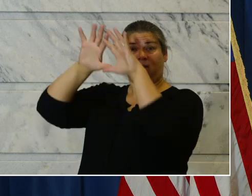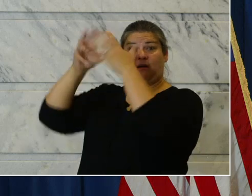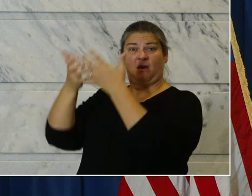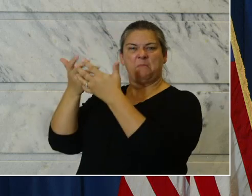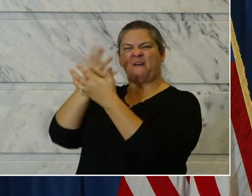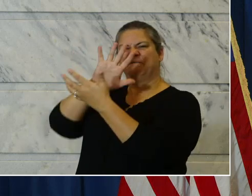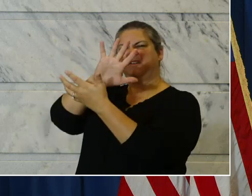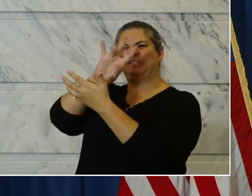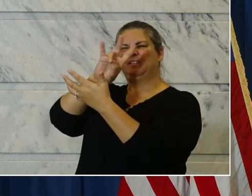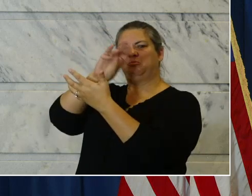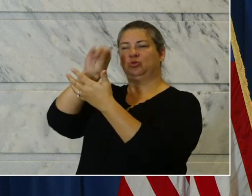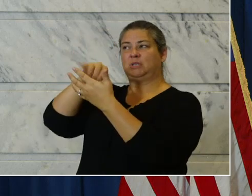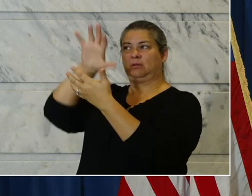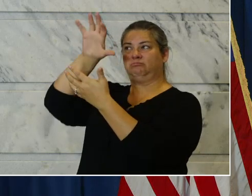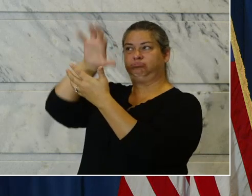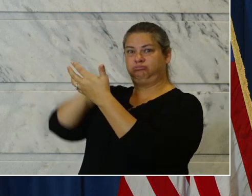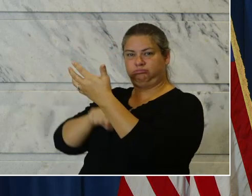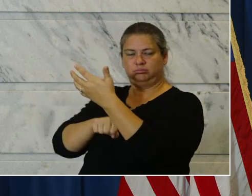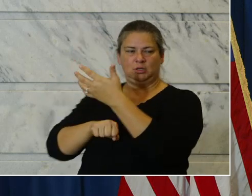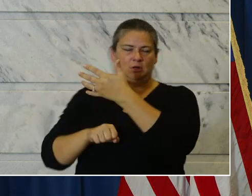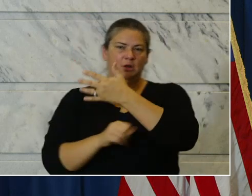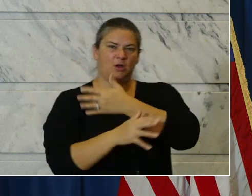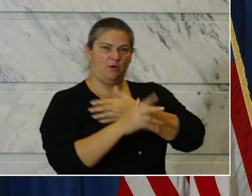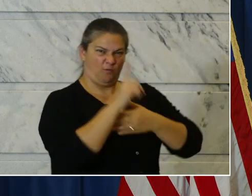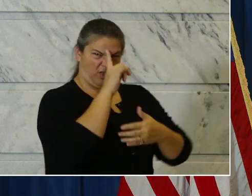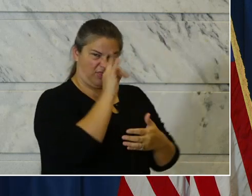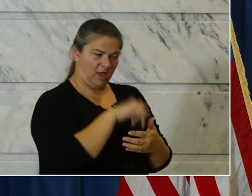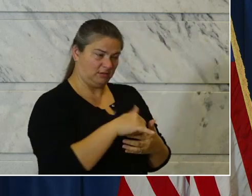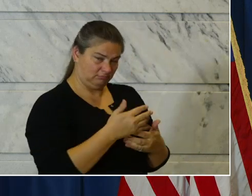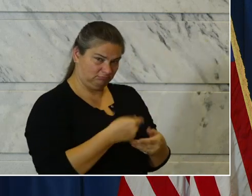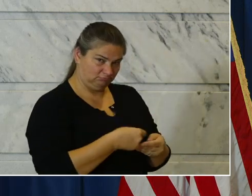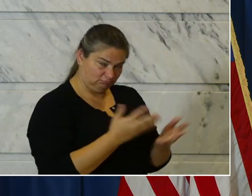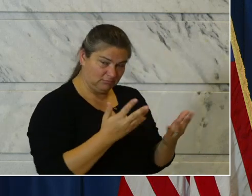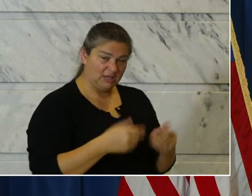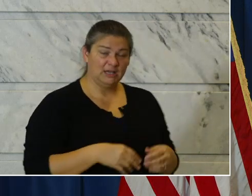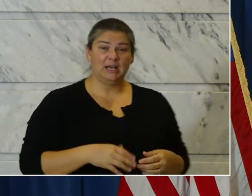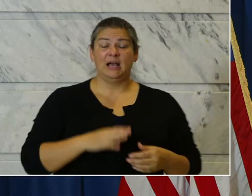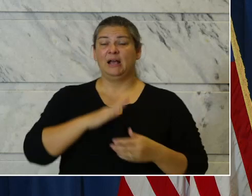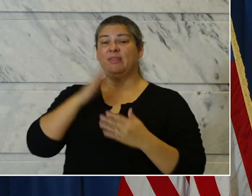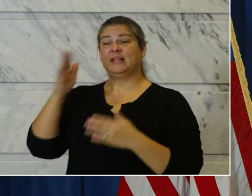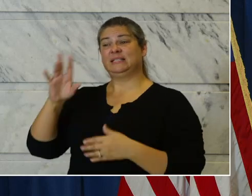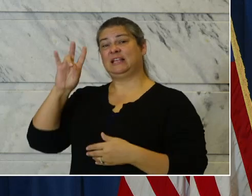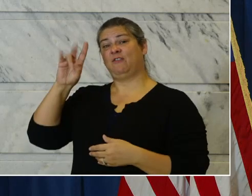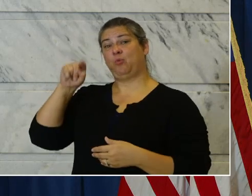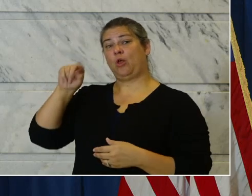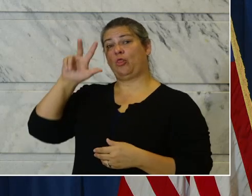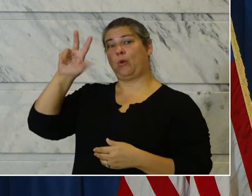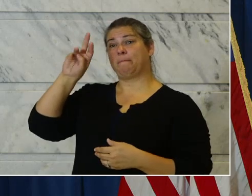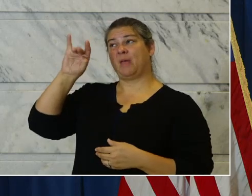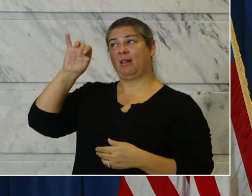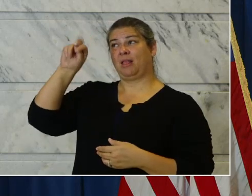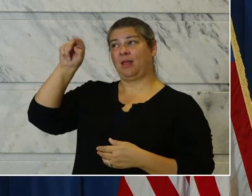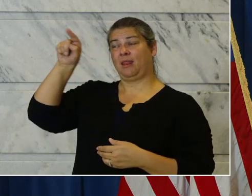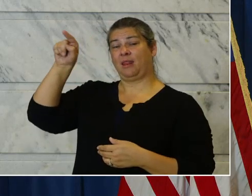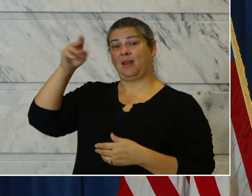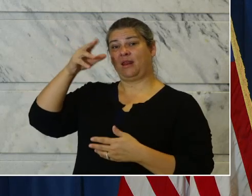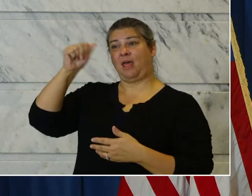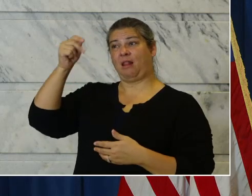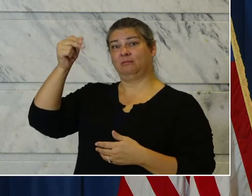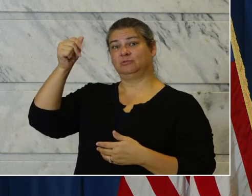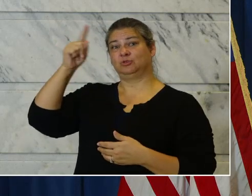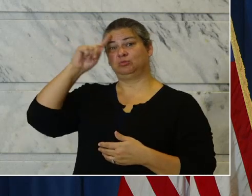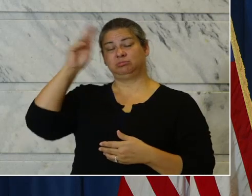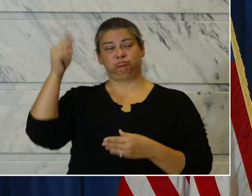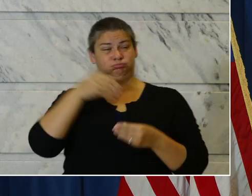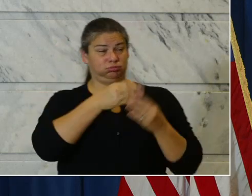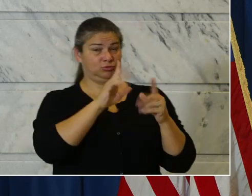landlords. 73% of committed funds, or $7.3 million, is currently projected to go to households whose income falls